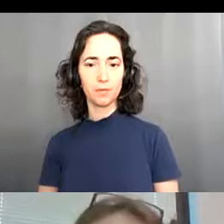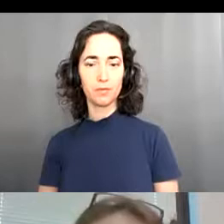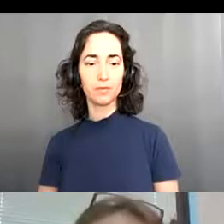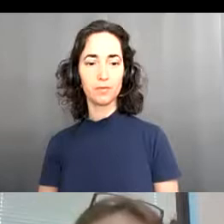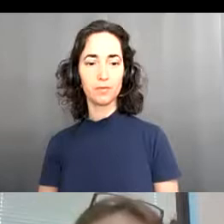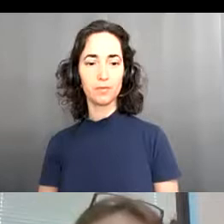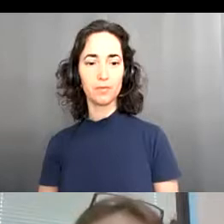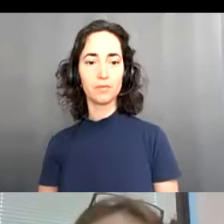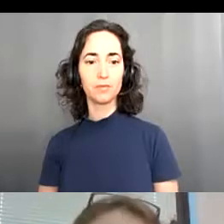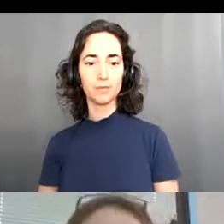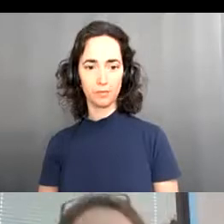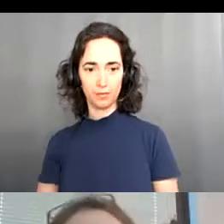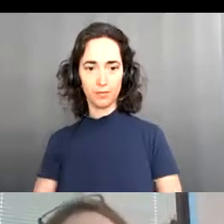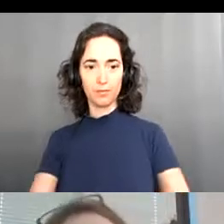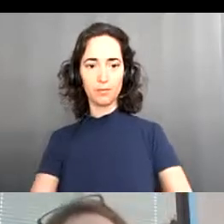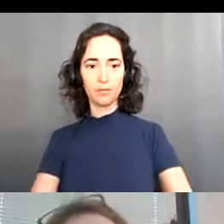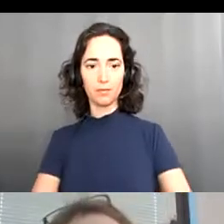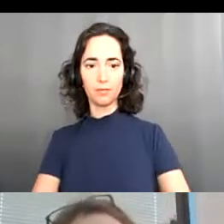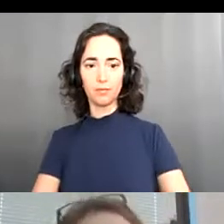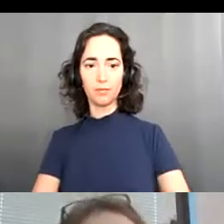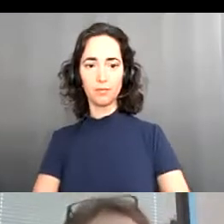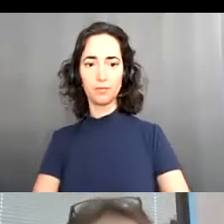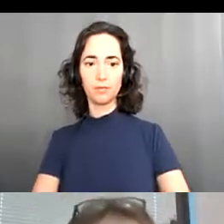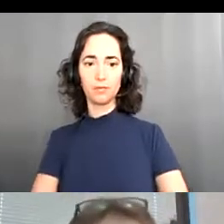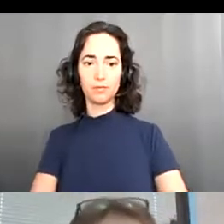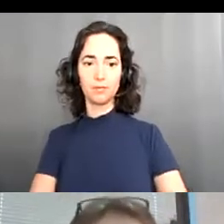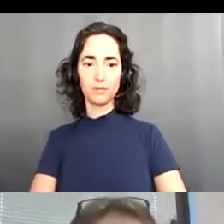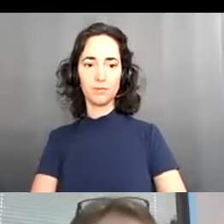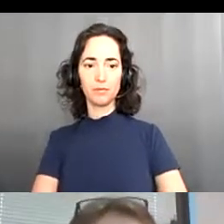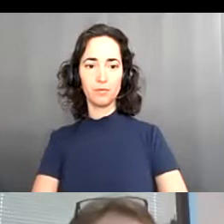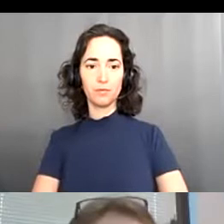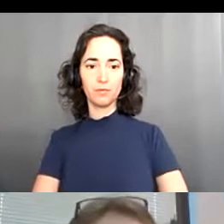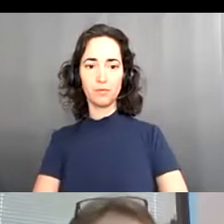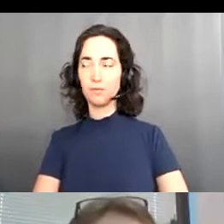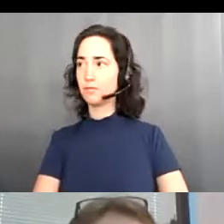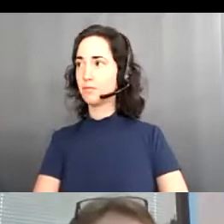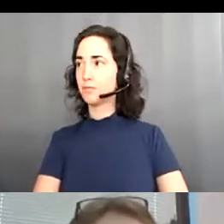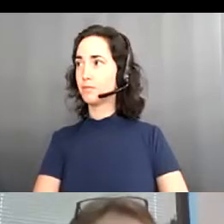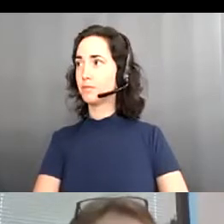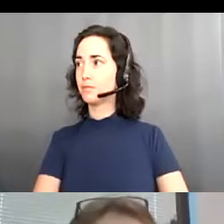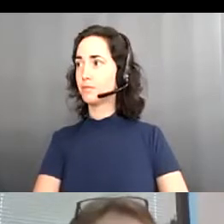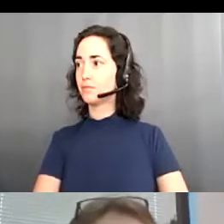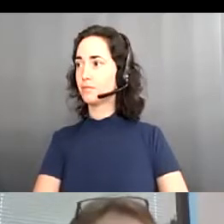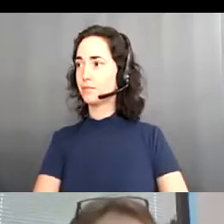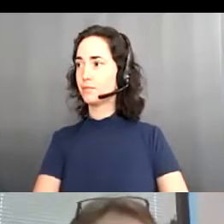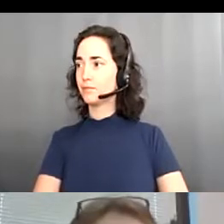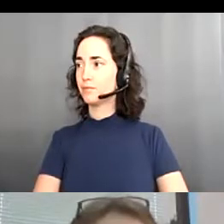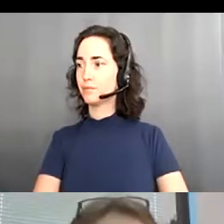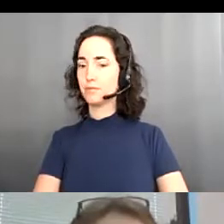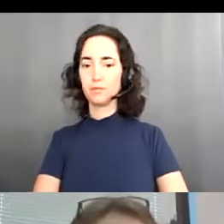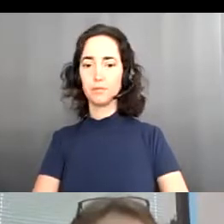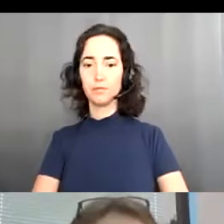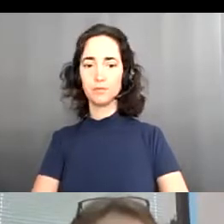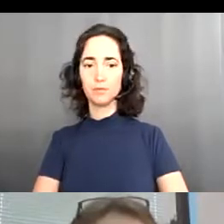Advisory Council meeting, and we will be reviewing the new strategic plan that supports